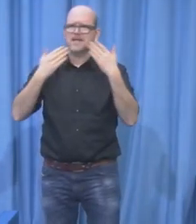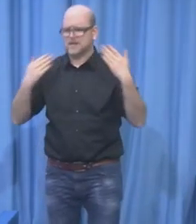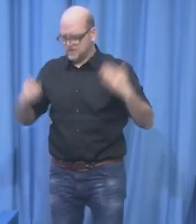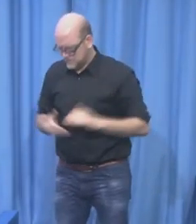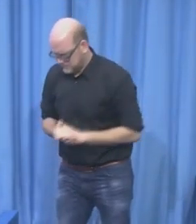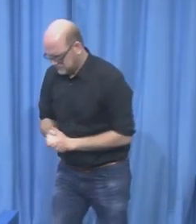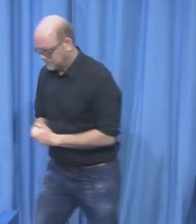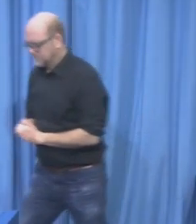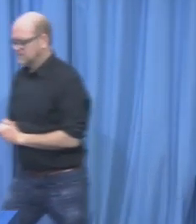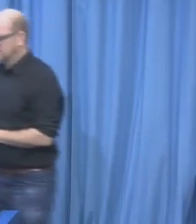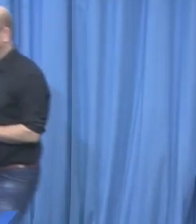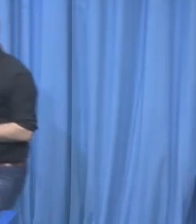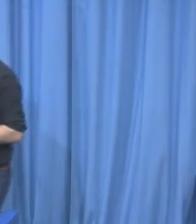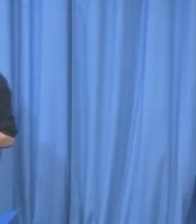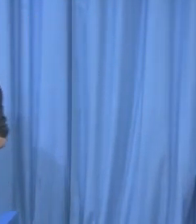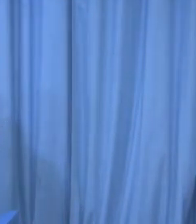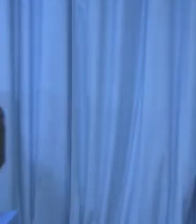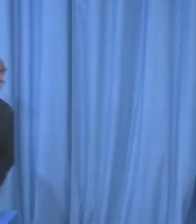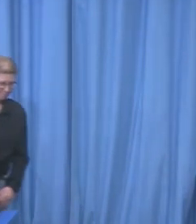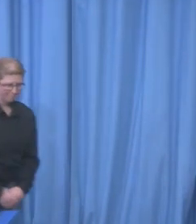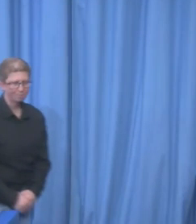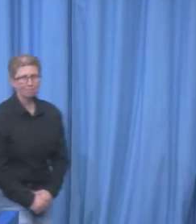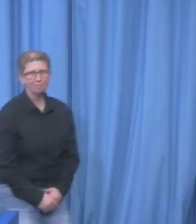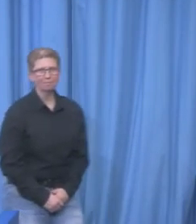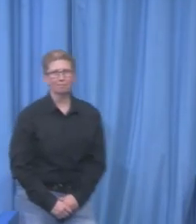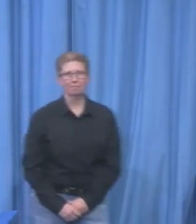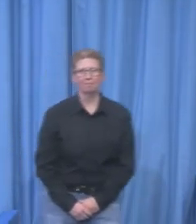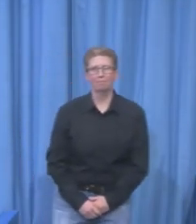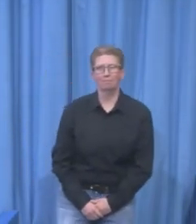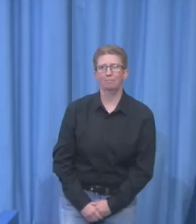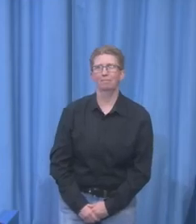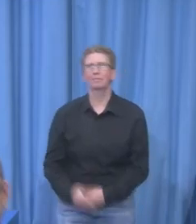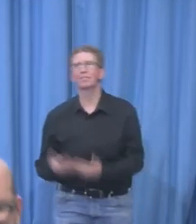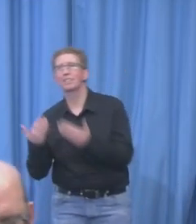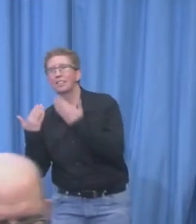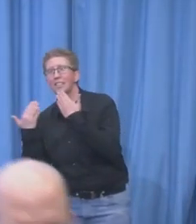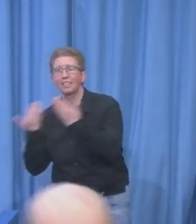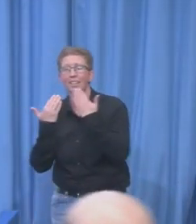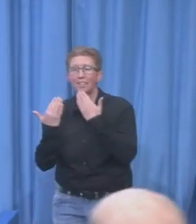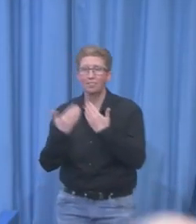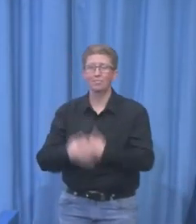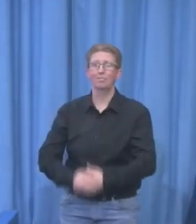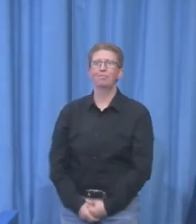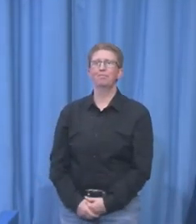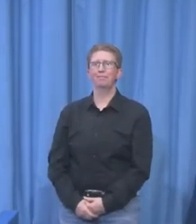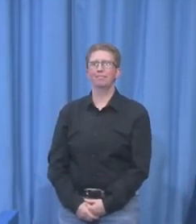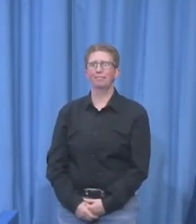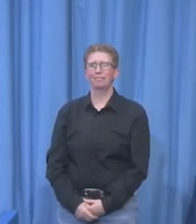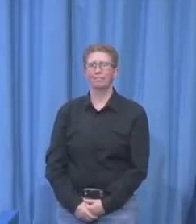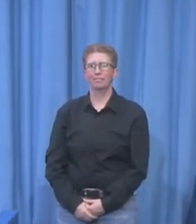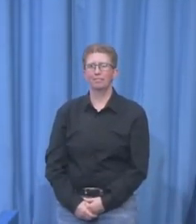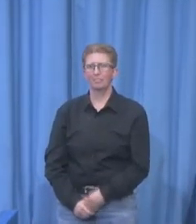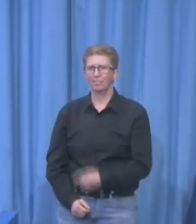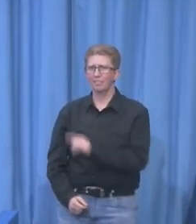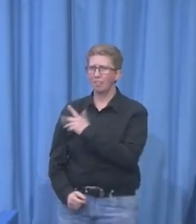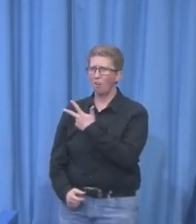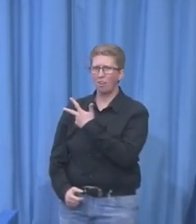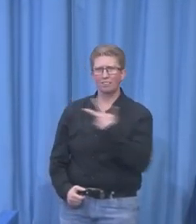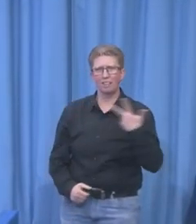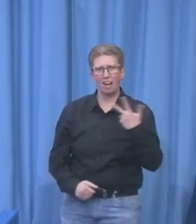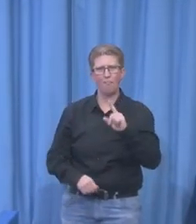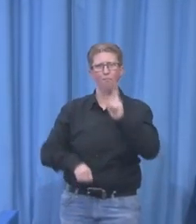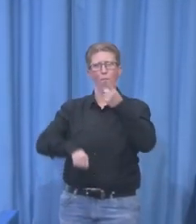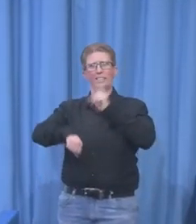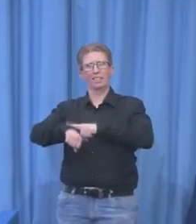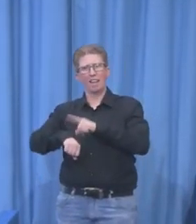Thank you very much, Laura. You know, the three of the, I think that all of us said that maybe at the beginning it's hard, but then when